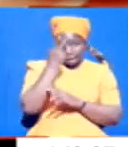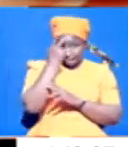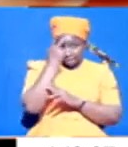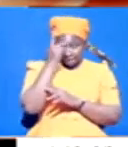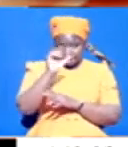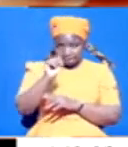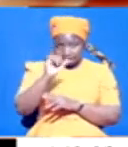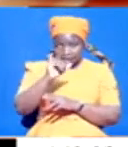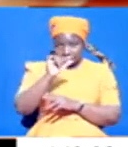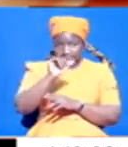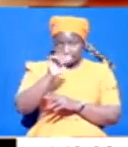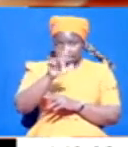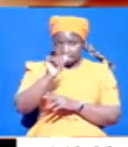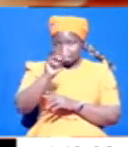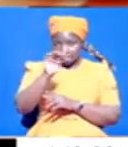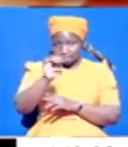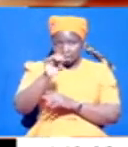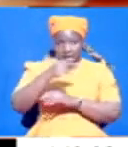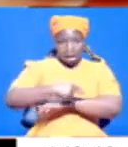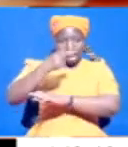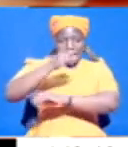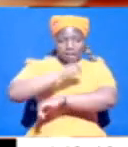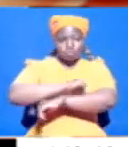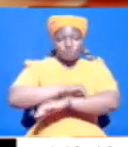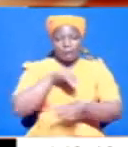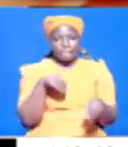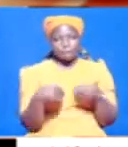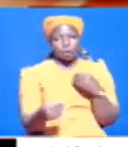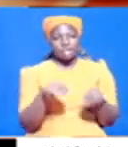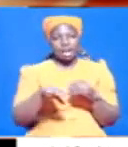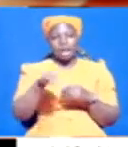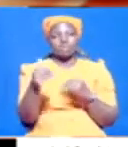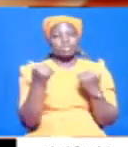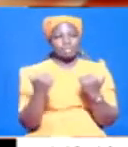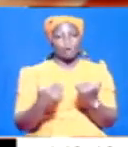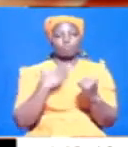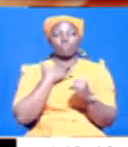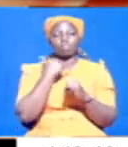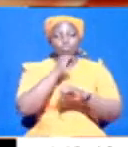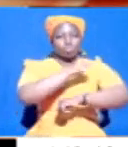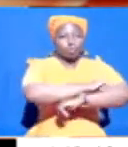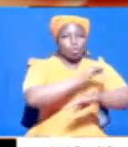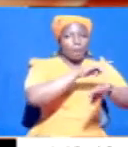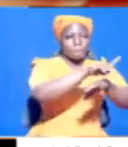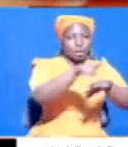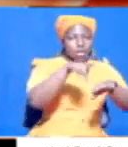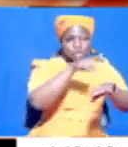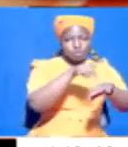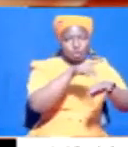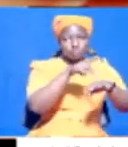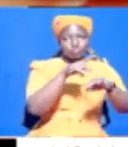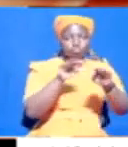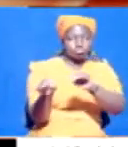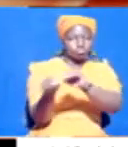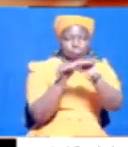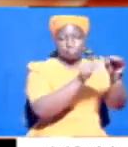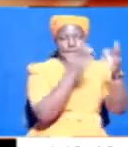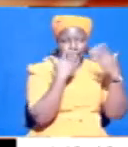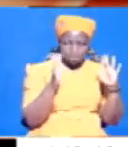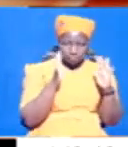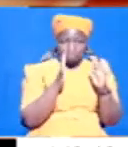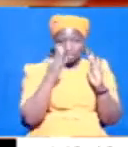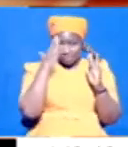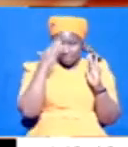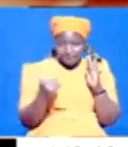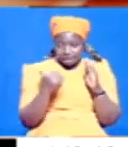Sigalame High School in Busia County now want the school principal, bazaar and caterers transferred following a spate of dormitory fires